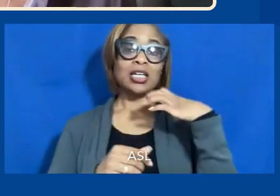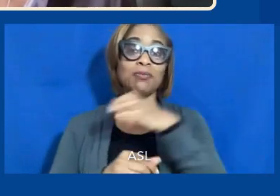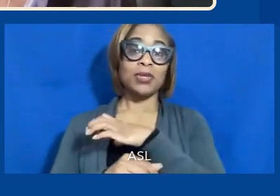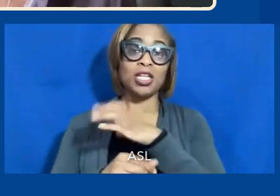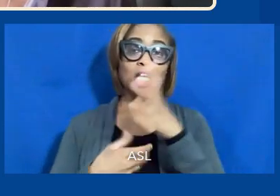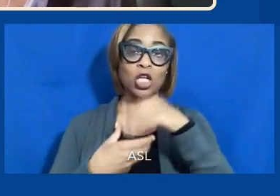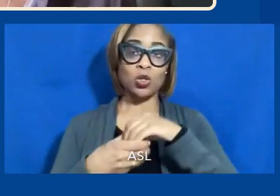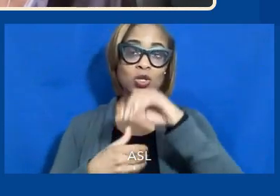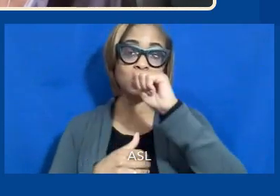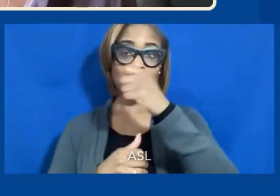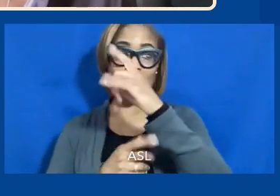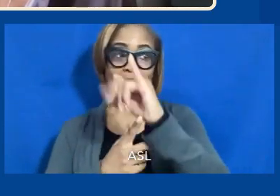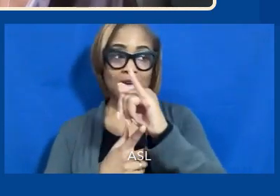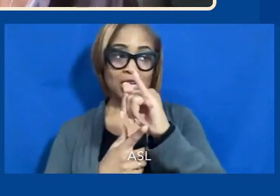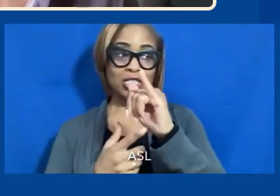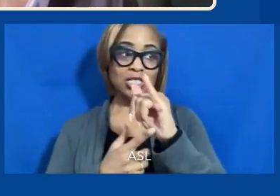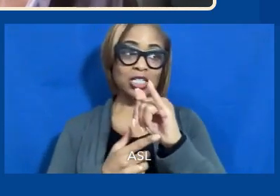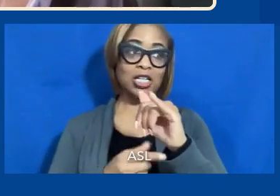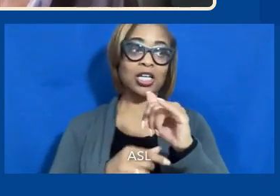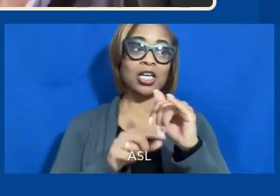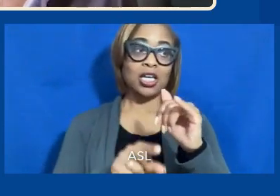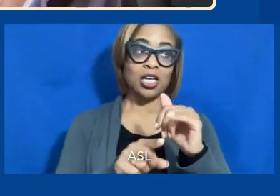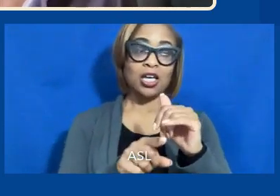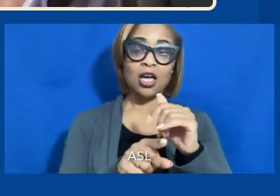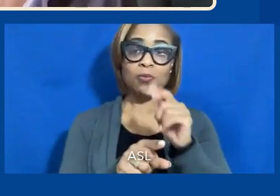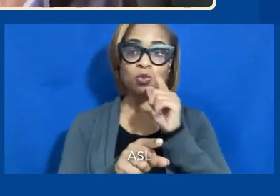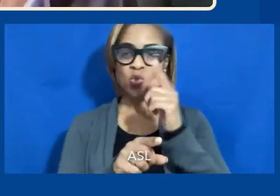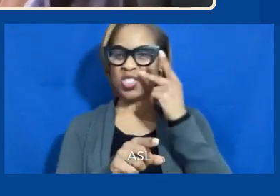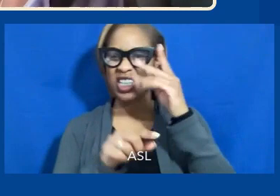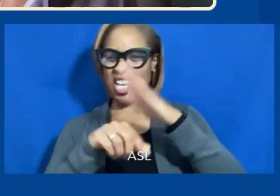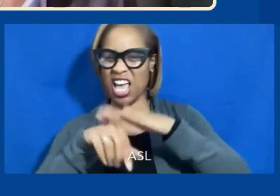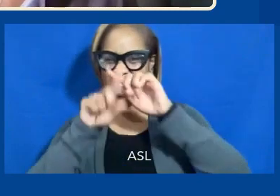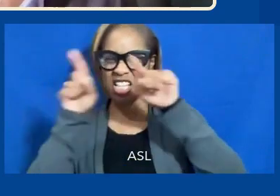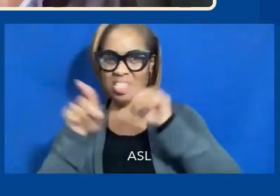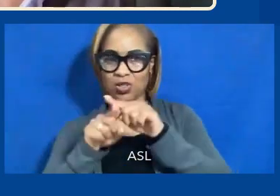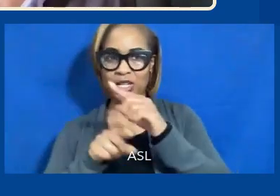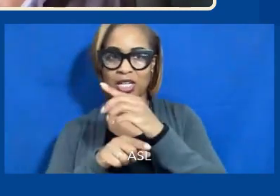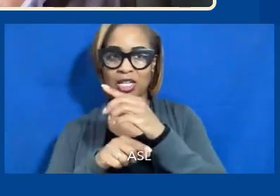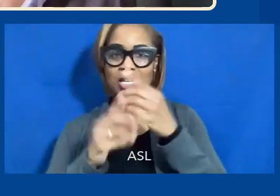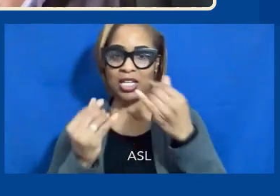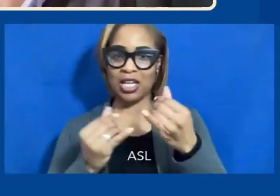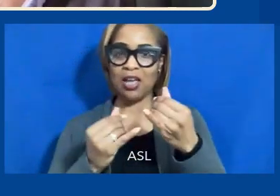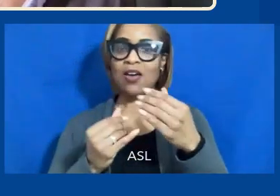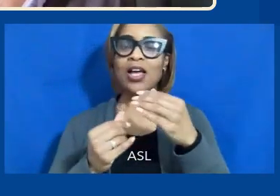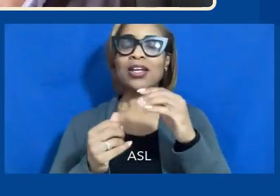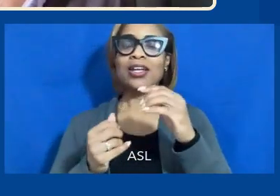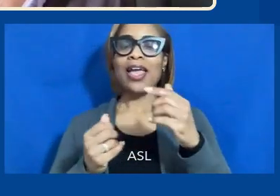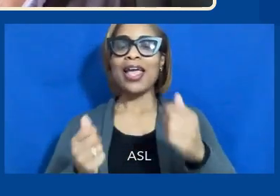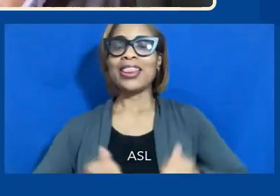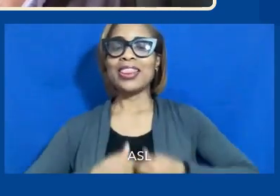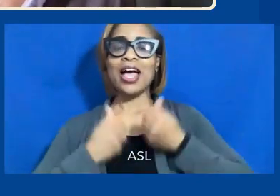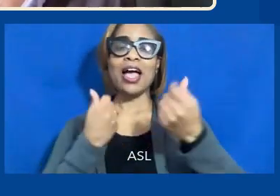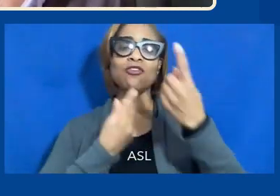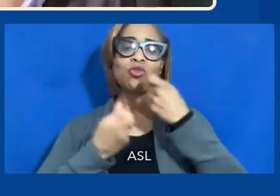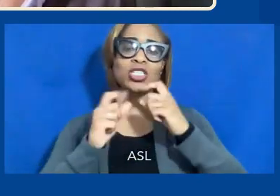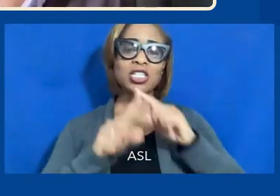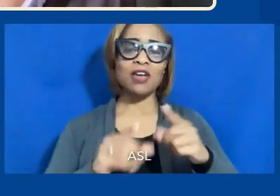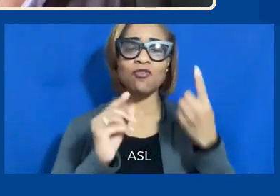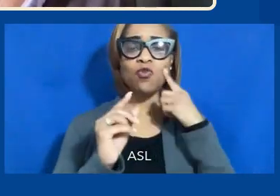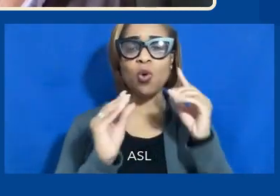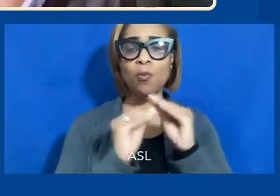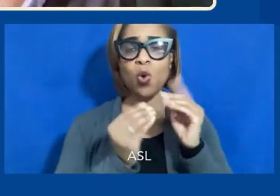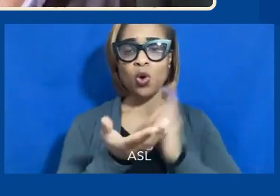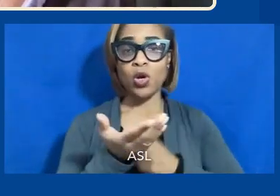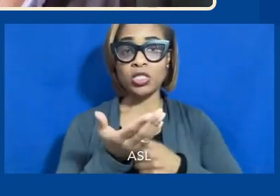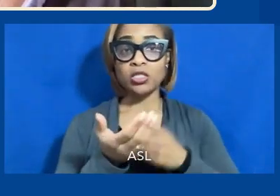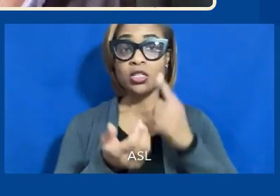and Nosheen, who you see on screen right now, in a live Q&A breakout session for further discussion. To join the